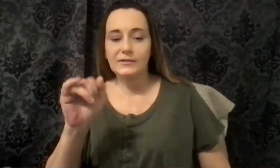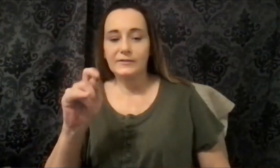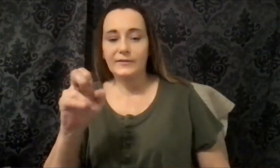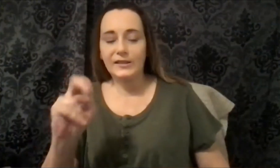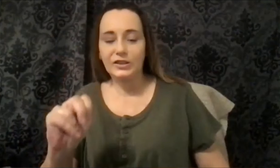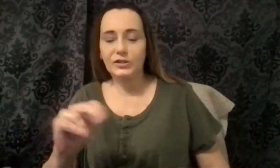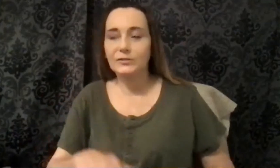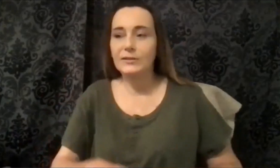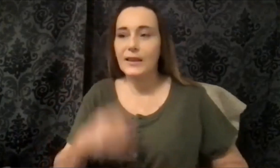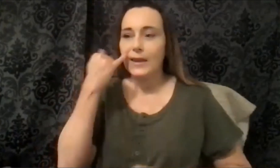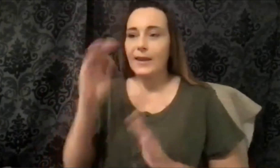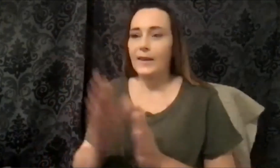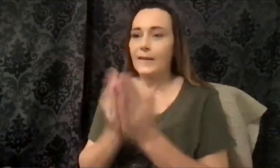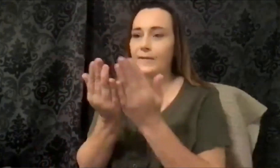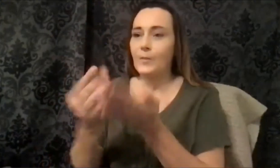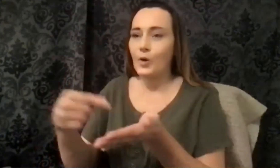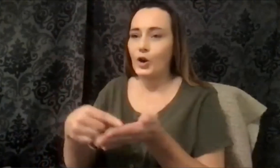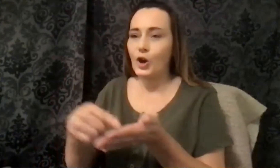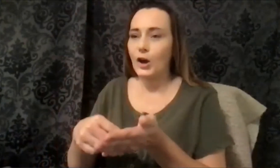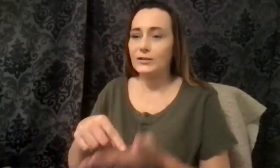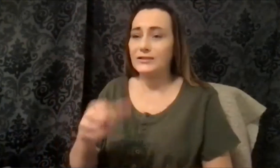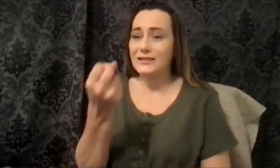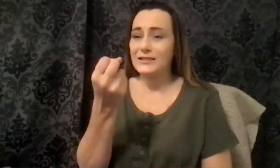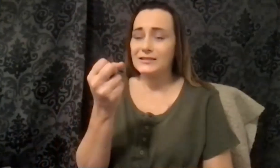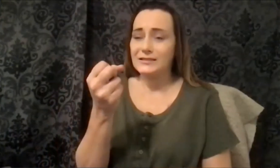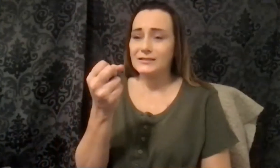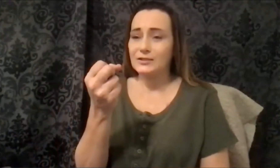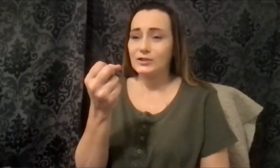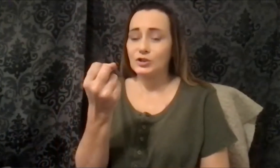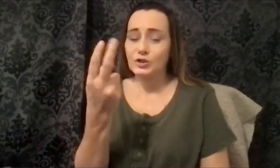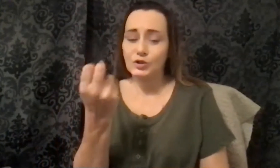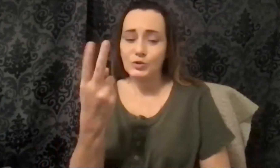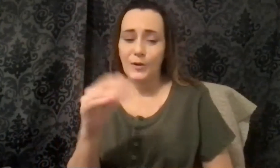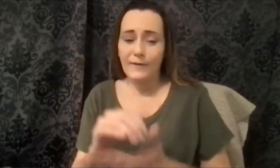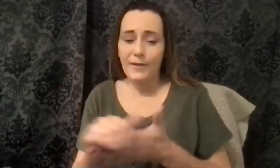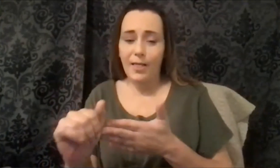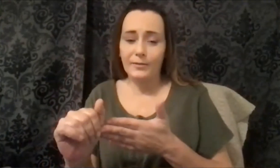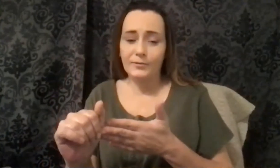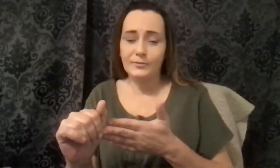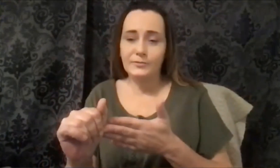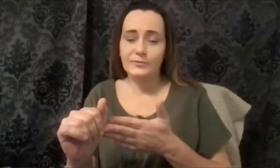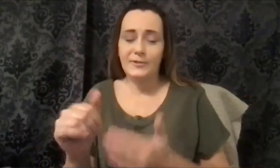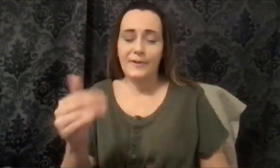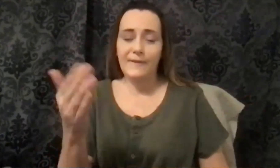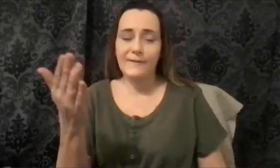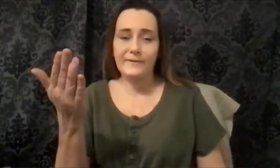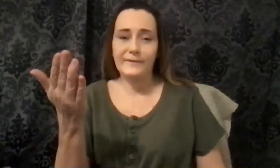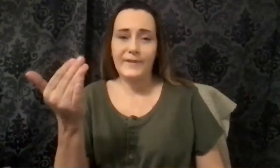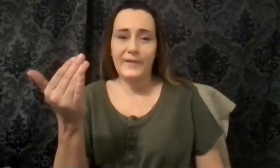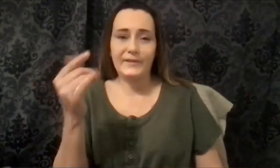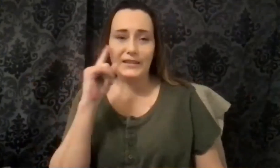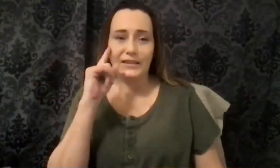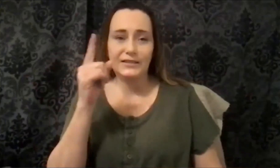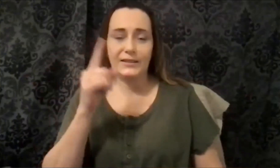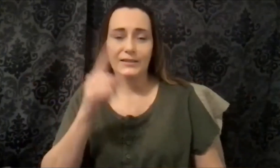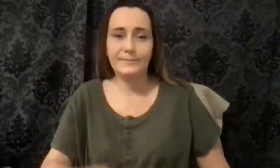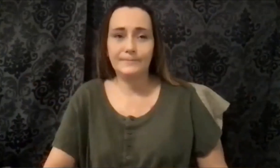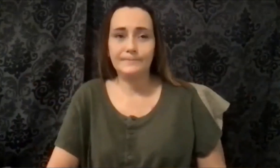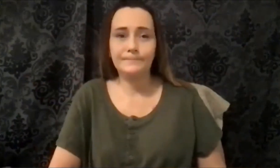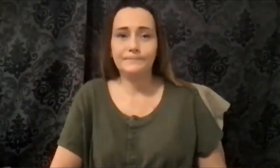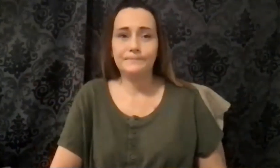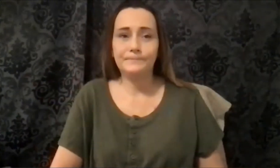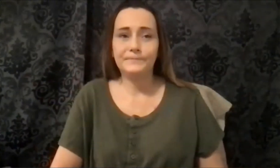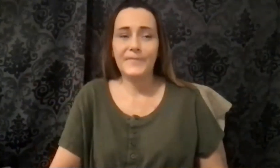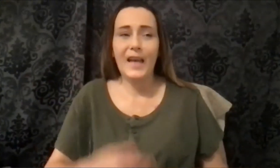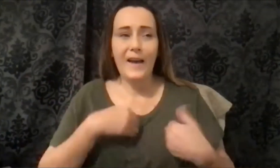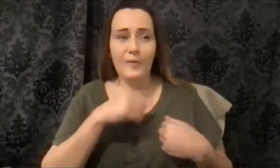now at $12.15. Has there been discussion because of these cost increases of increasing the